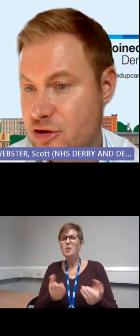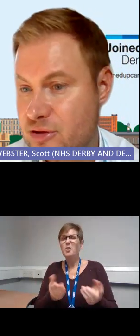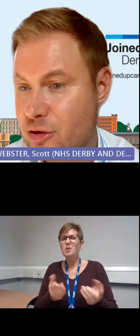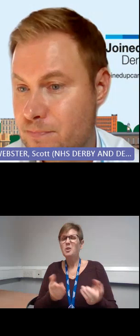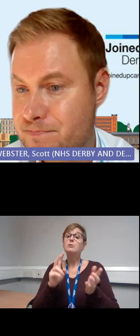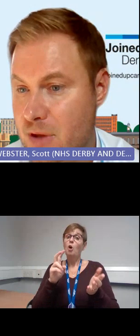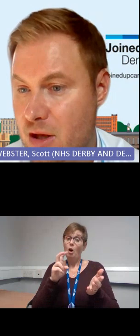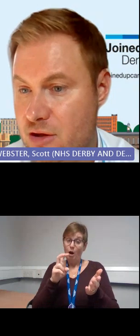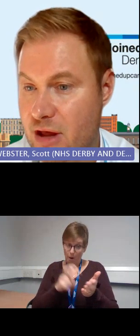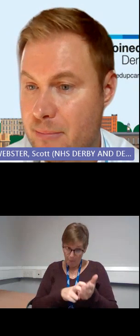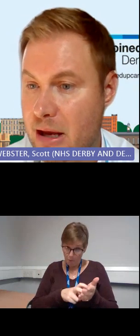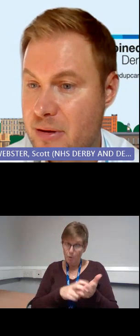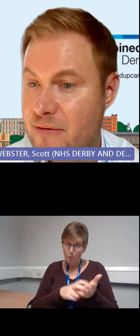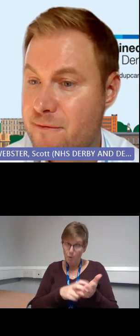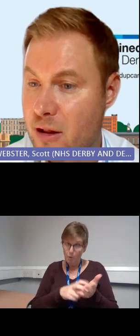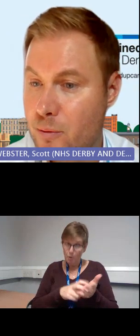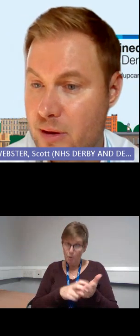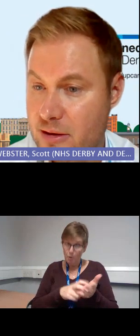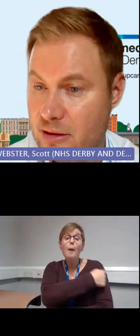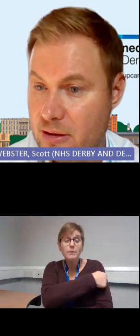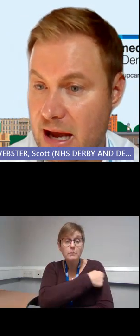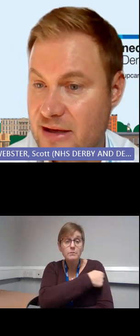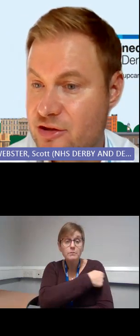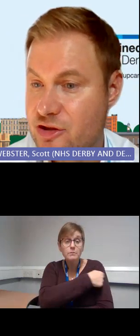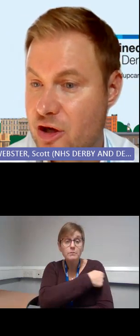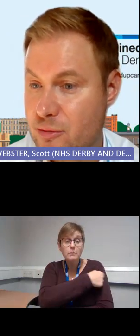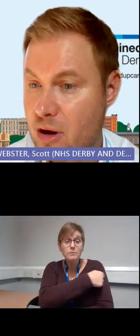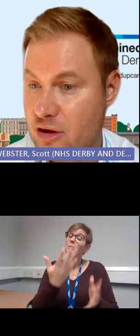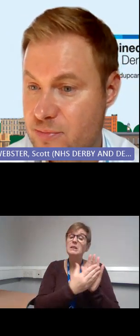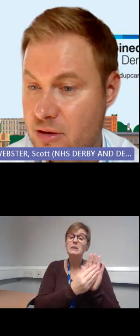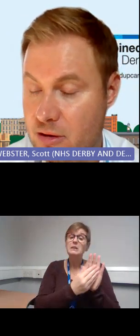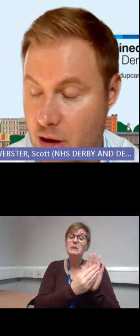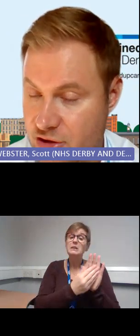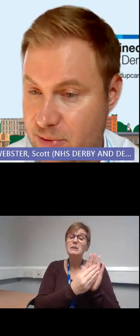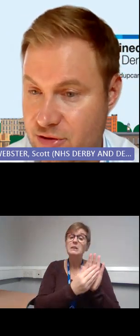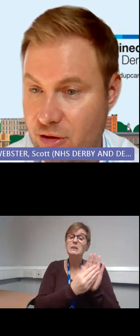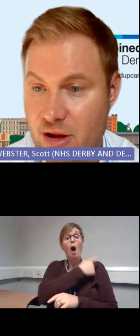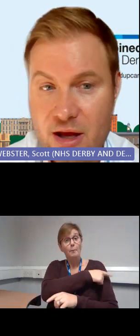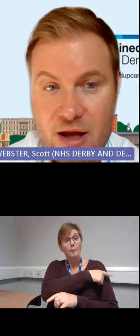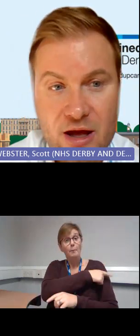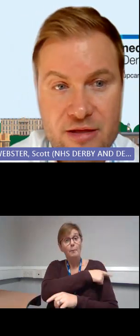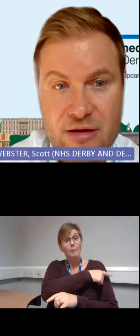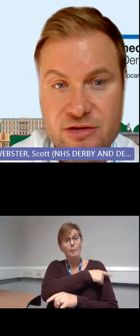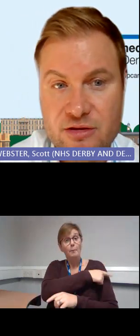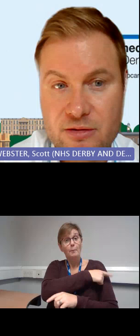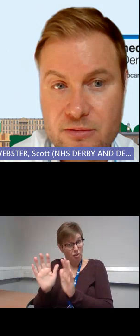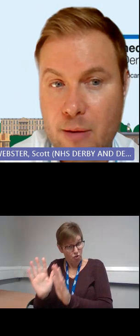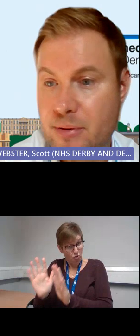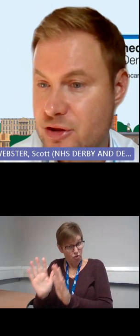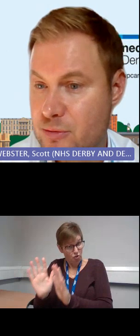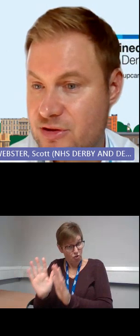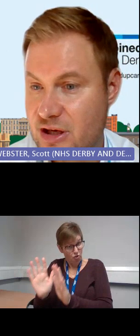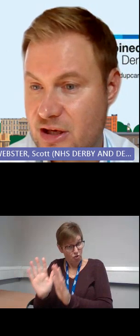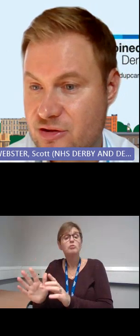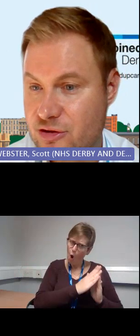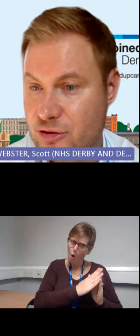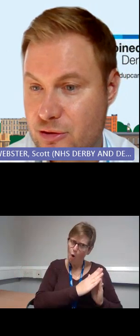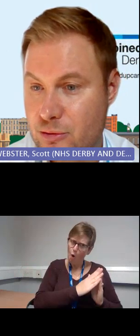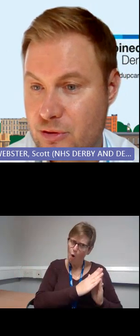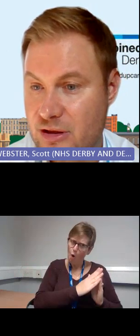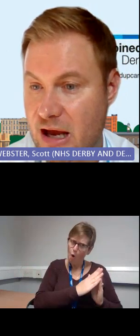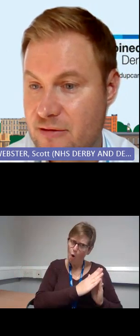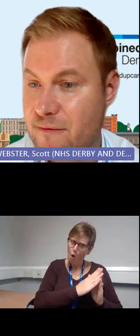in a hospital. So that may be following a discharge from hospital. There is